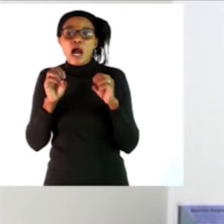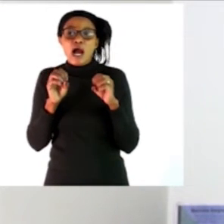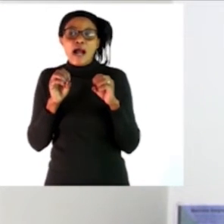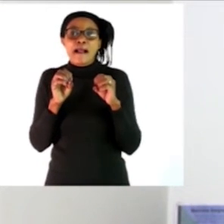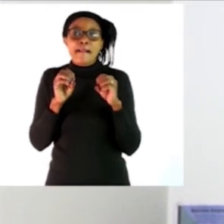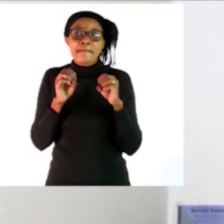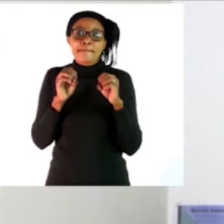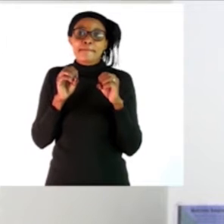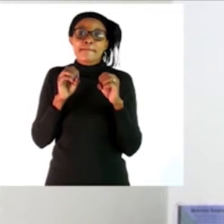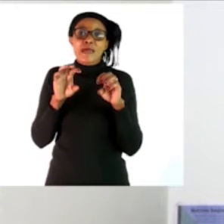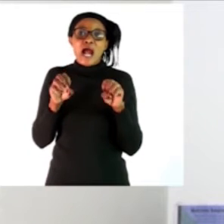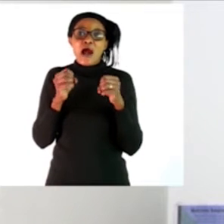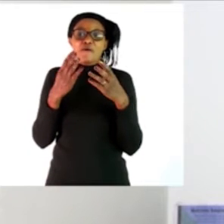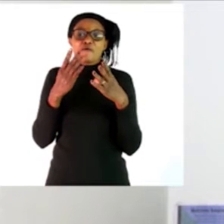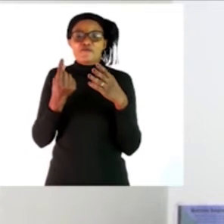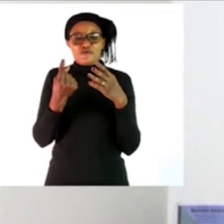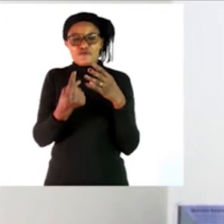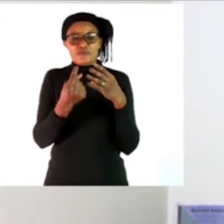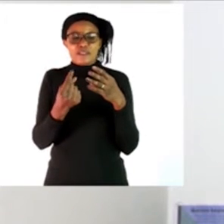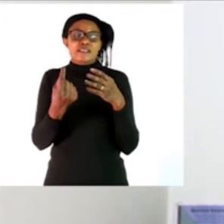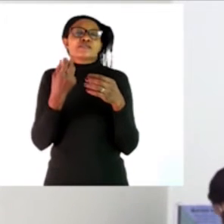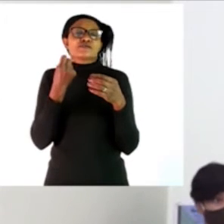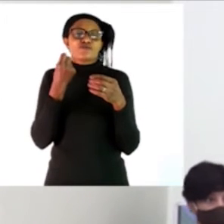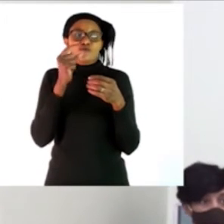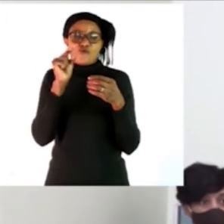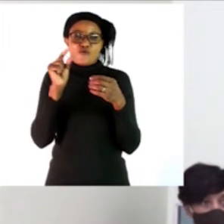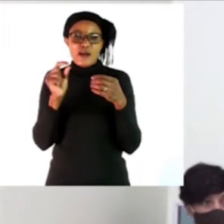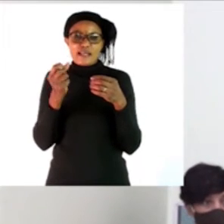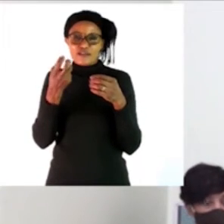of each word did you find?